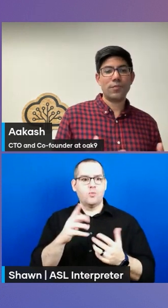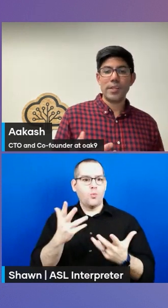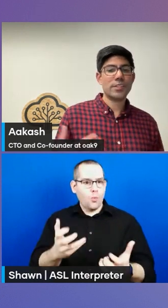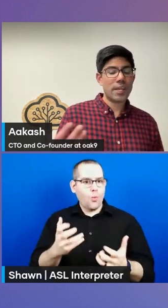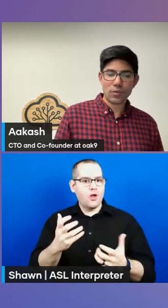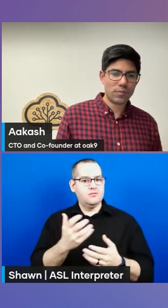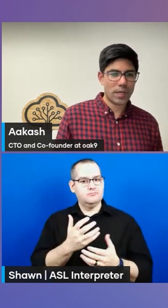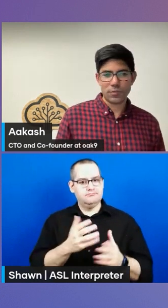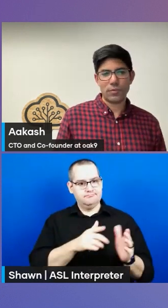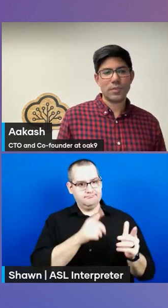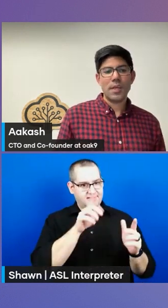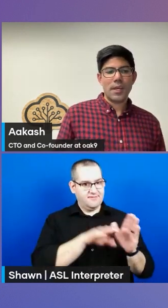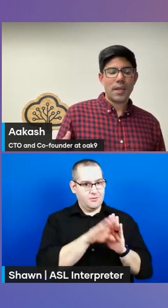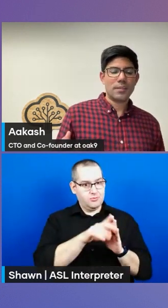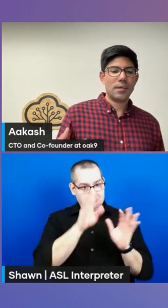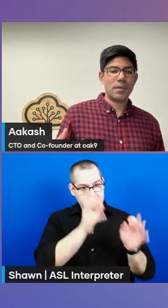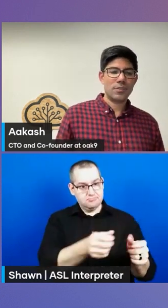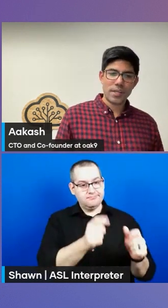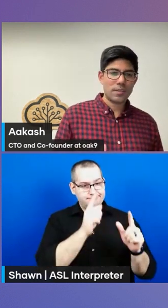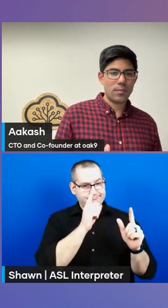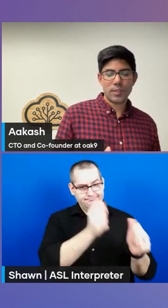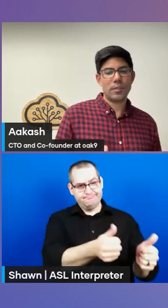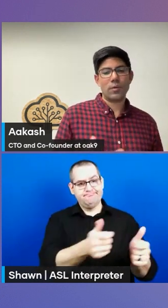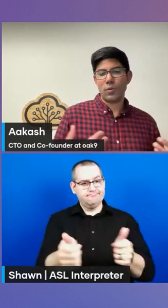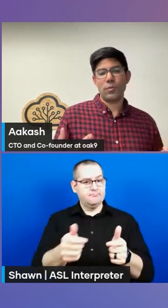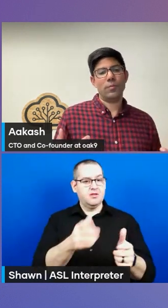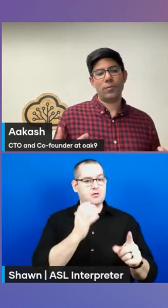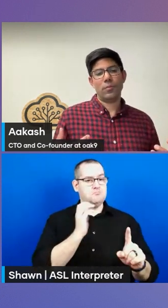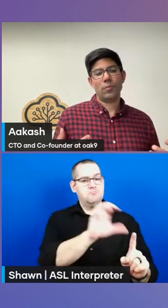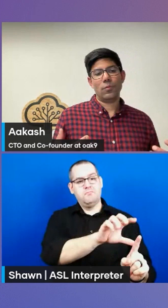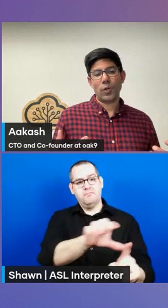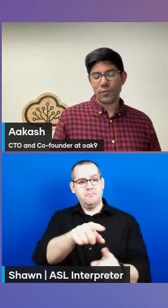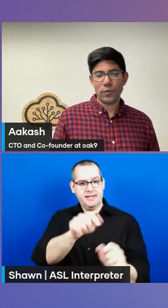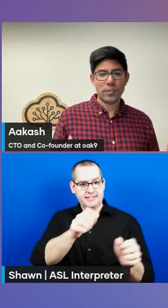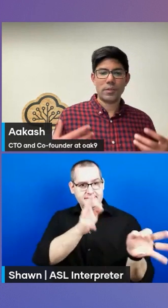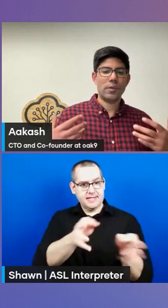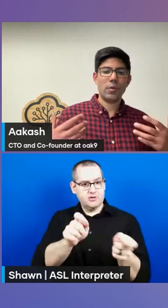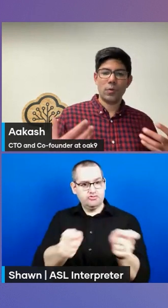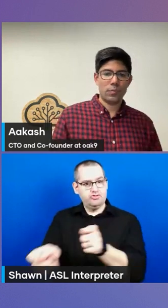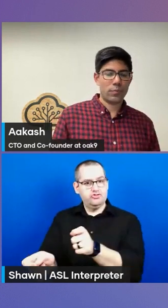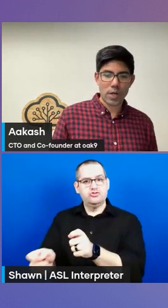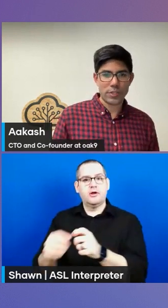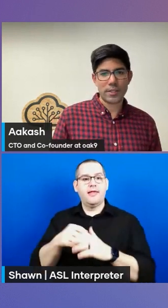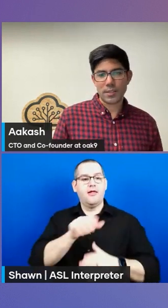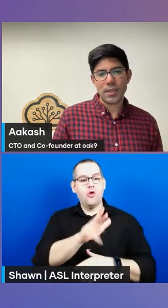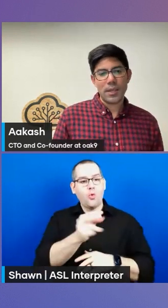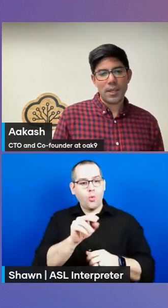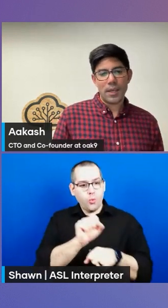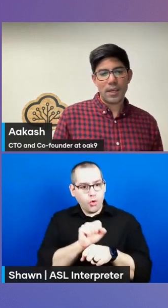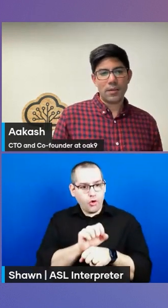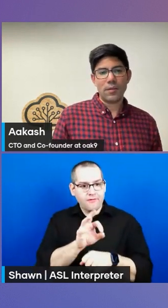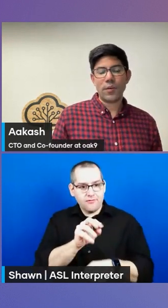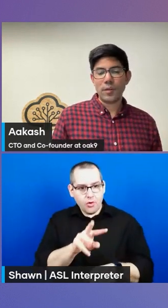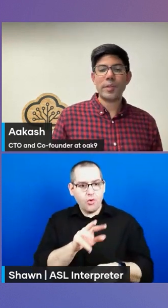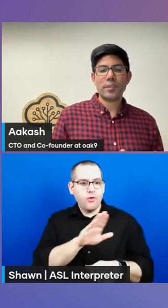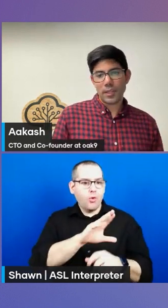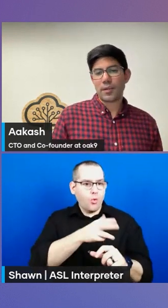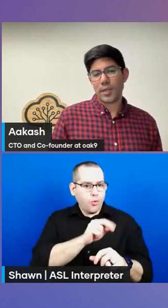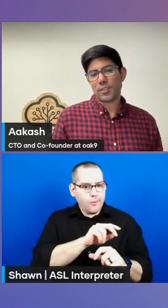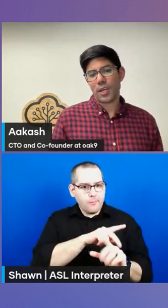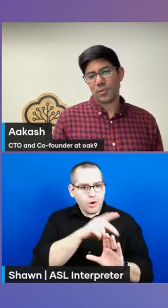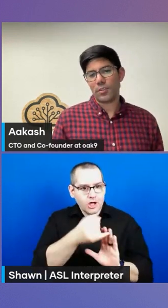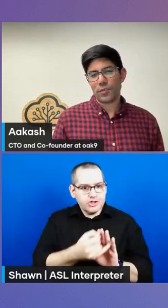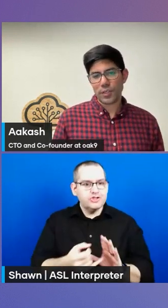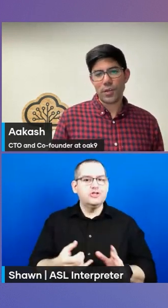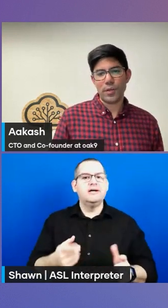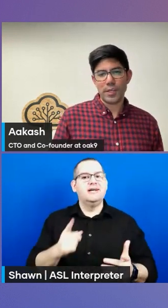are free to change those modules as they ingest them into their own workflows, into their own projects. And fundamentally, that